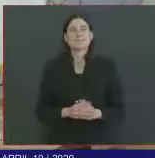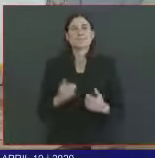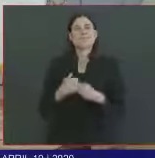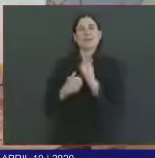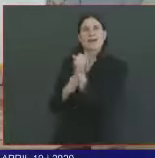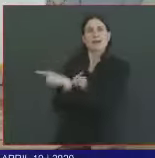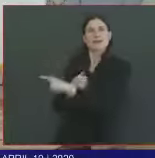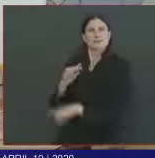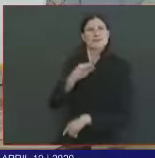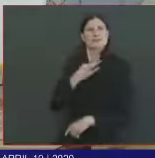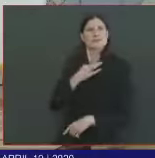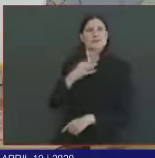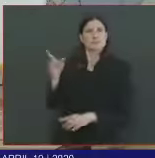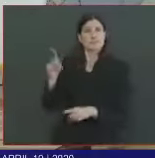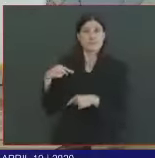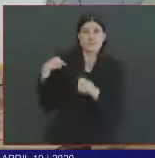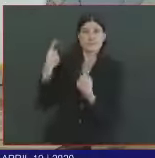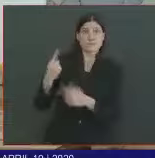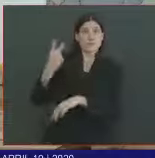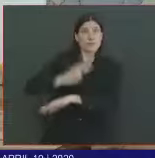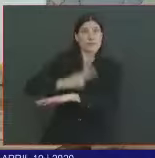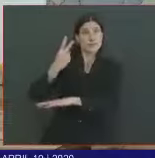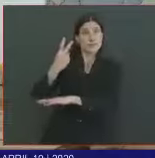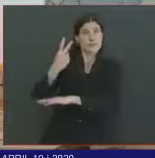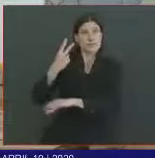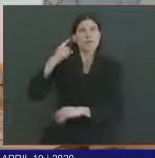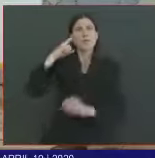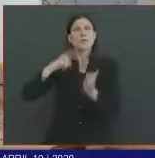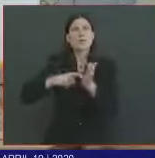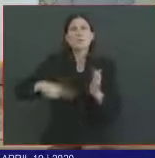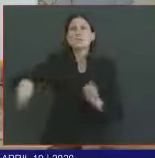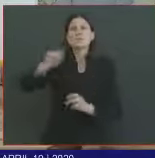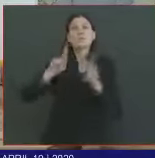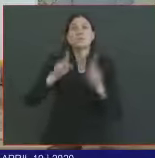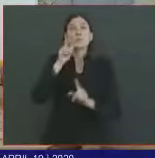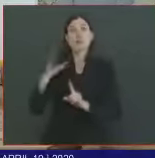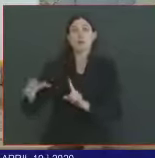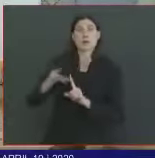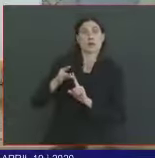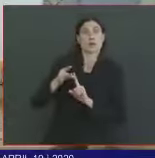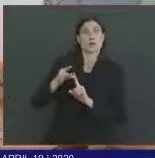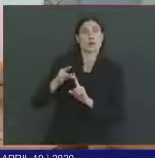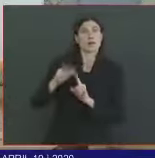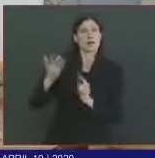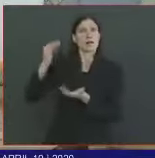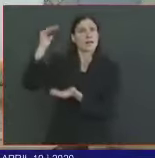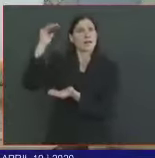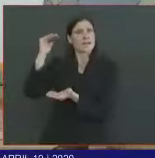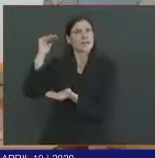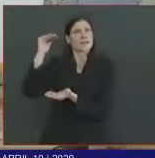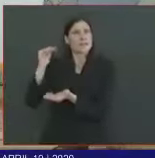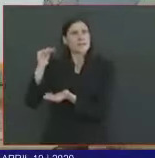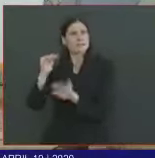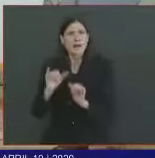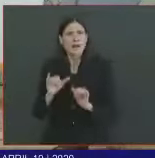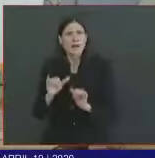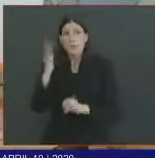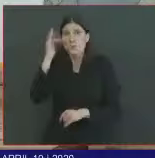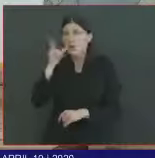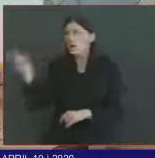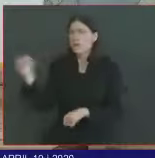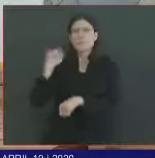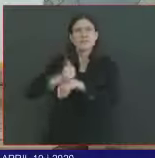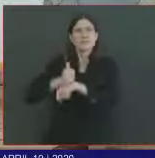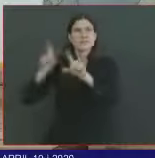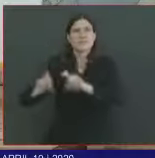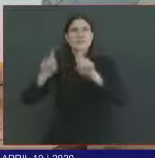with a drop in cases. But with new community testing sites popping up, are you expecting the daily count of positive cases to go back up?